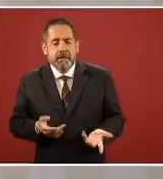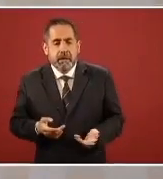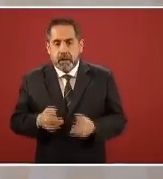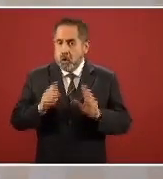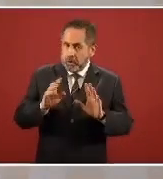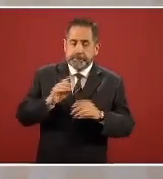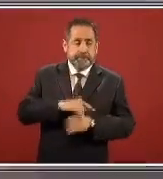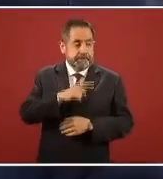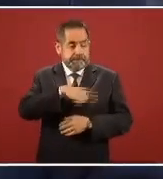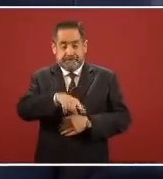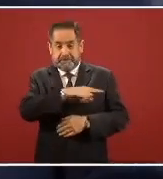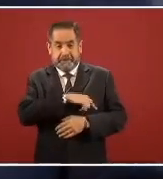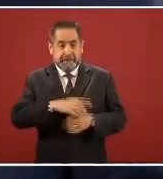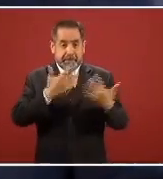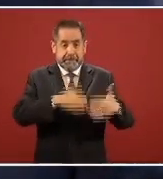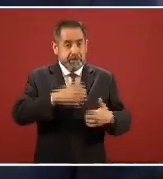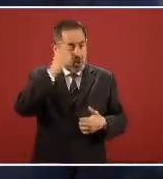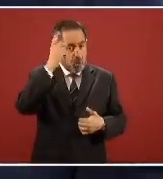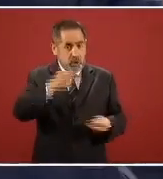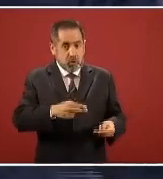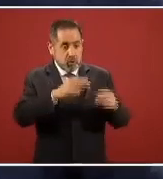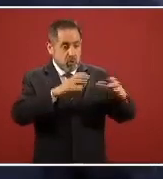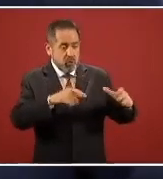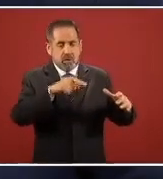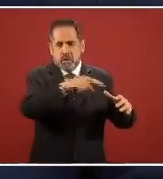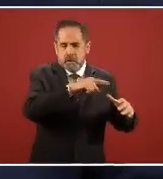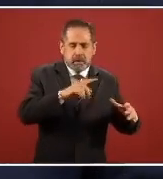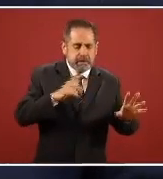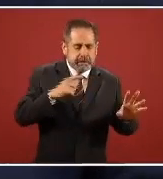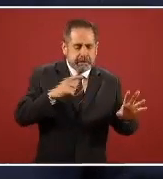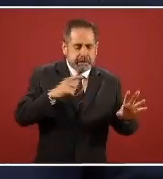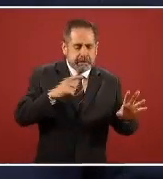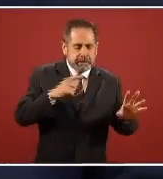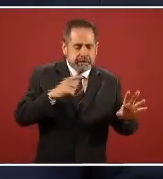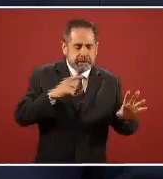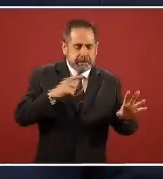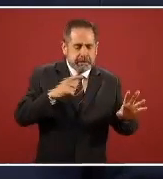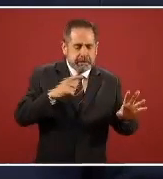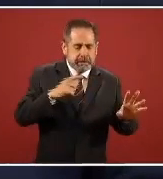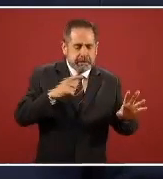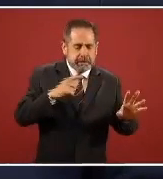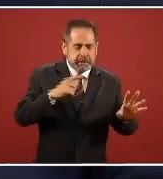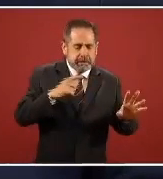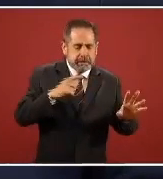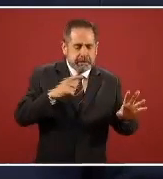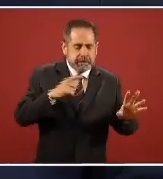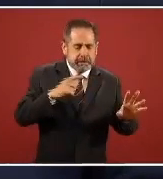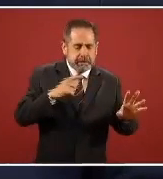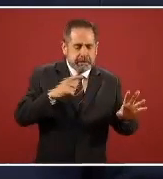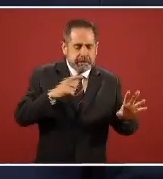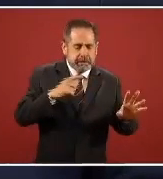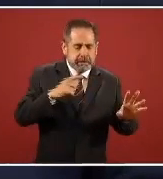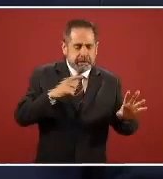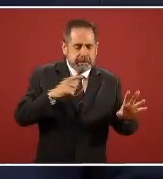voluntariamente están ayudando. So these businessmen or empresarios are